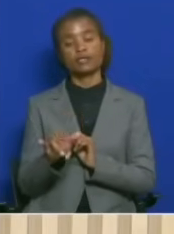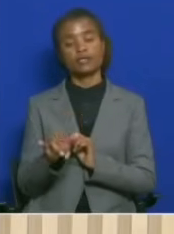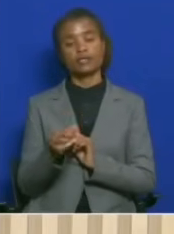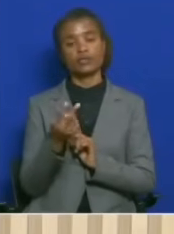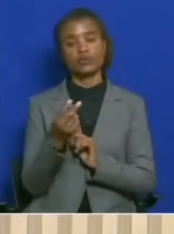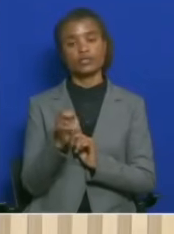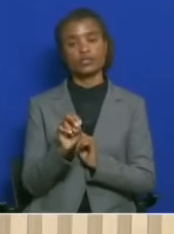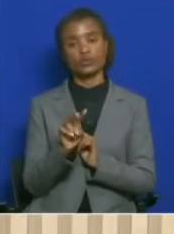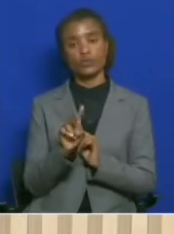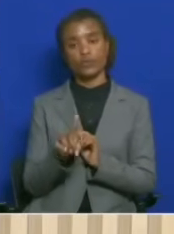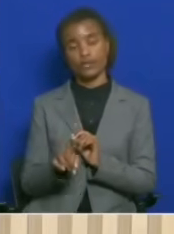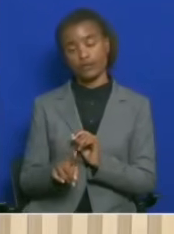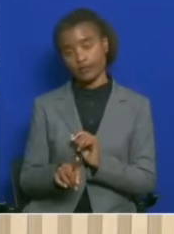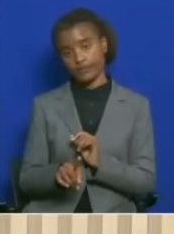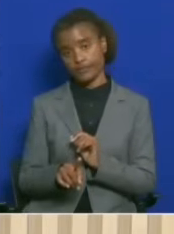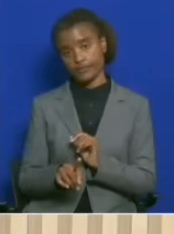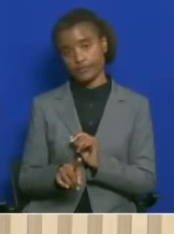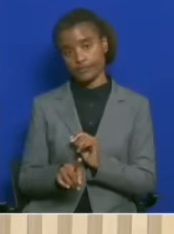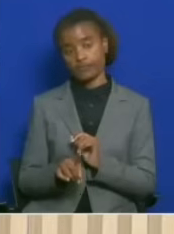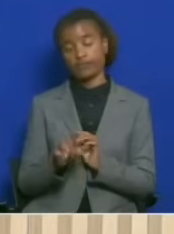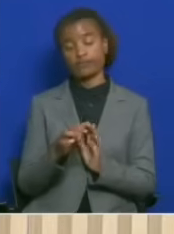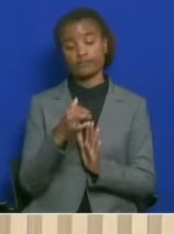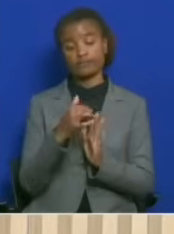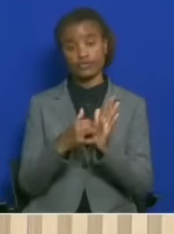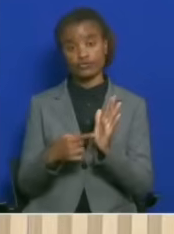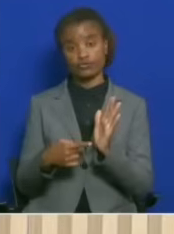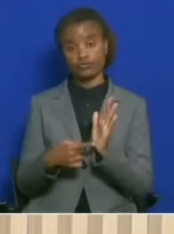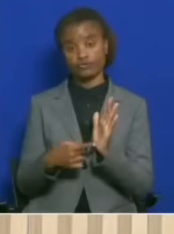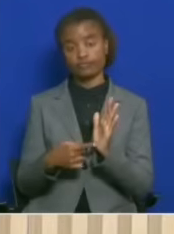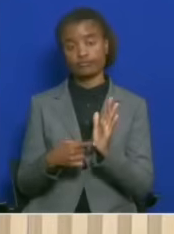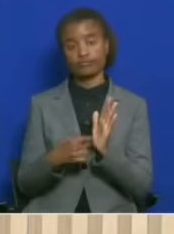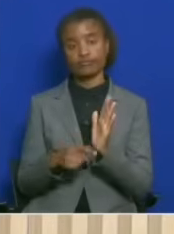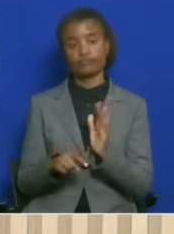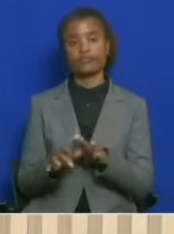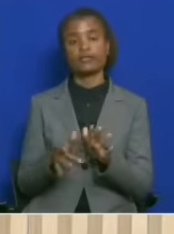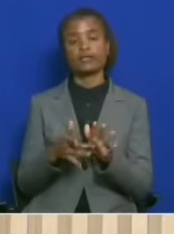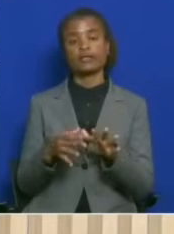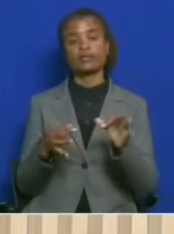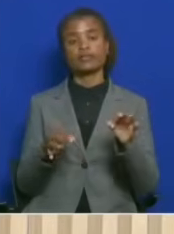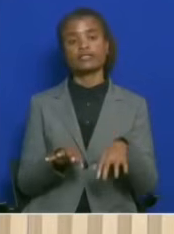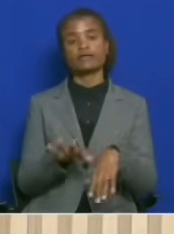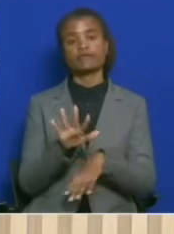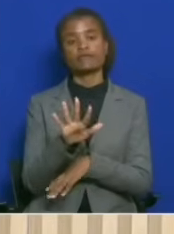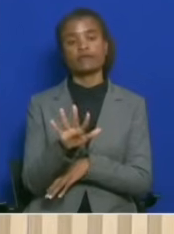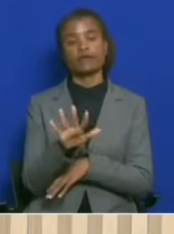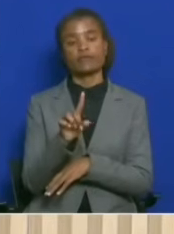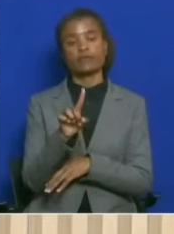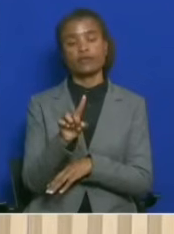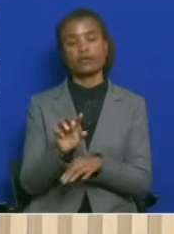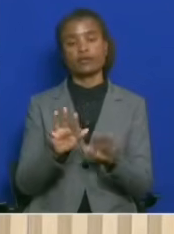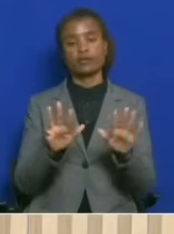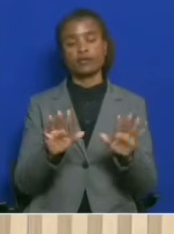And it's halfway down the page. Sorry, it's 5191.